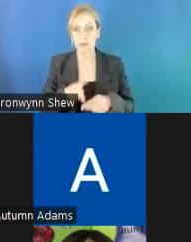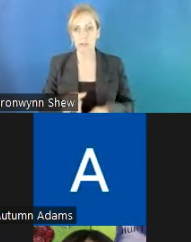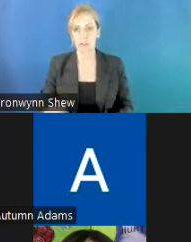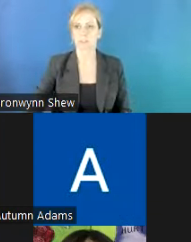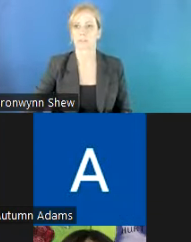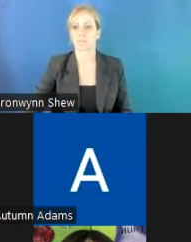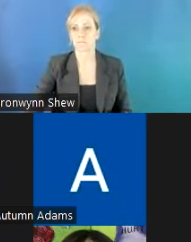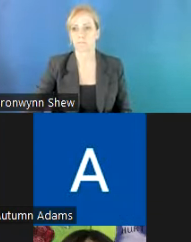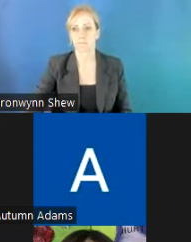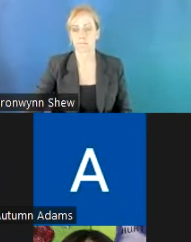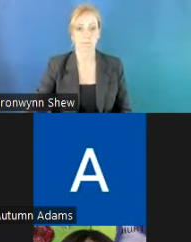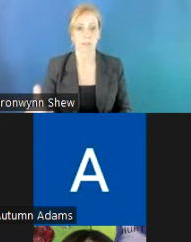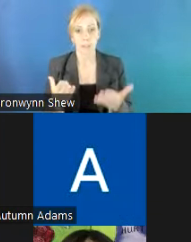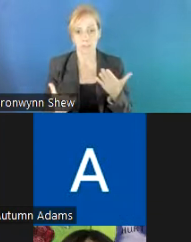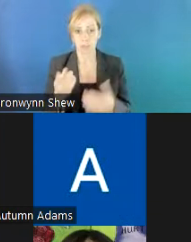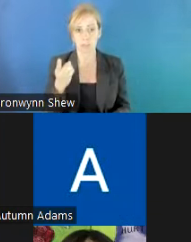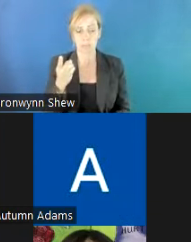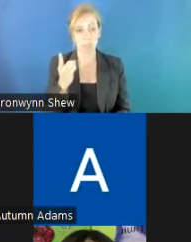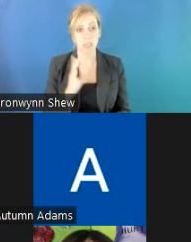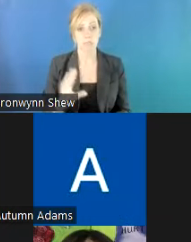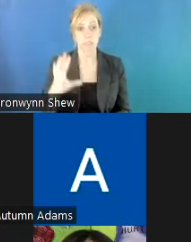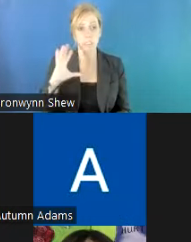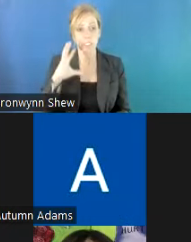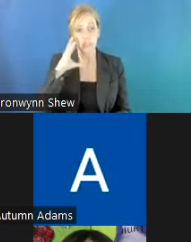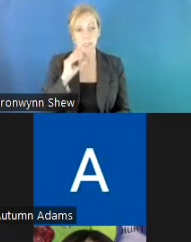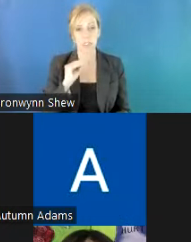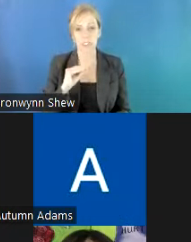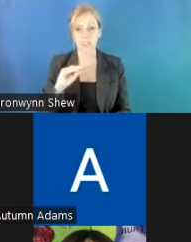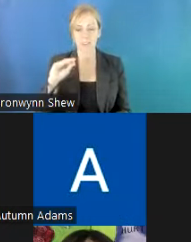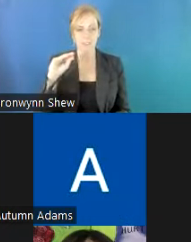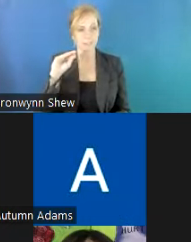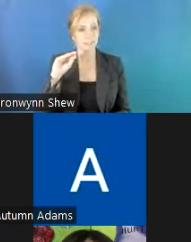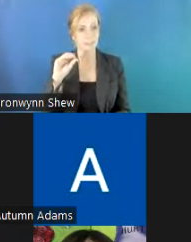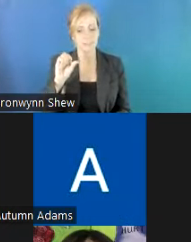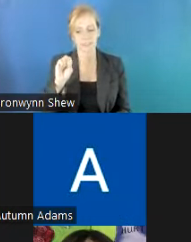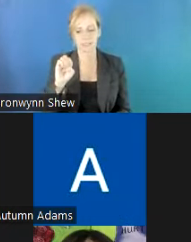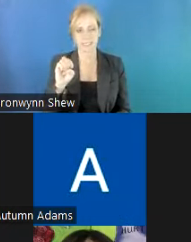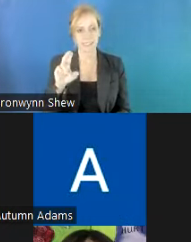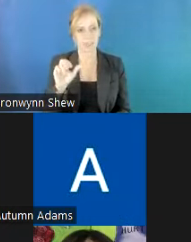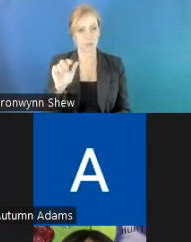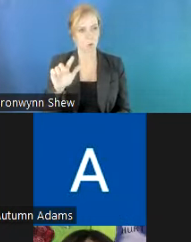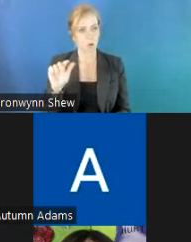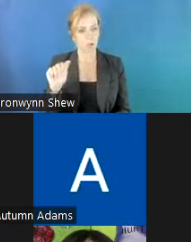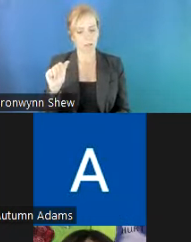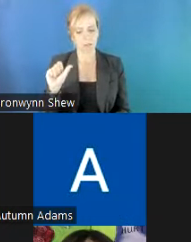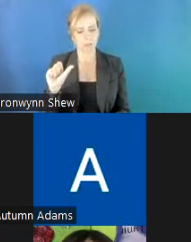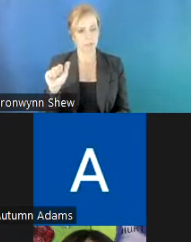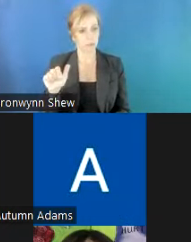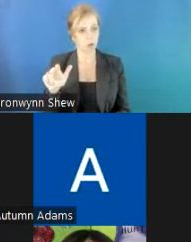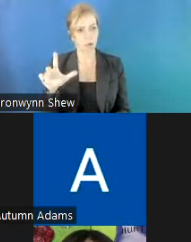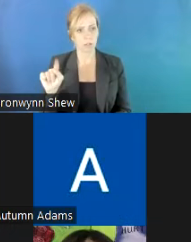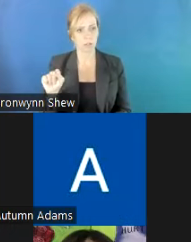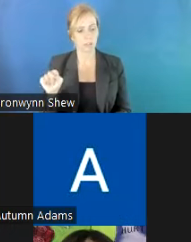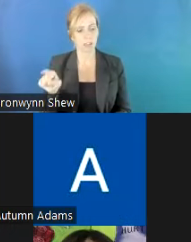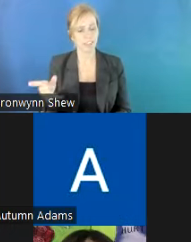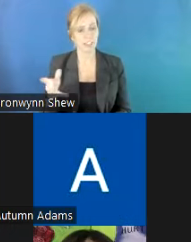Maybe they did really experience sexual assault or things like that. And so but they don't want to say anything, and maybe they're just kind of dismissive or